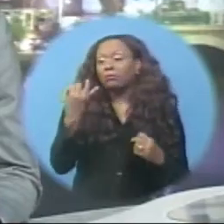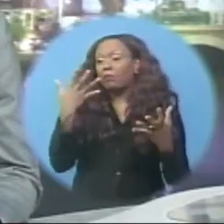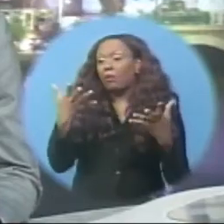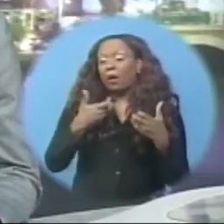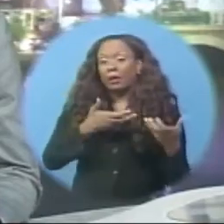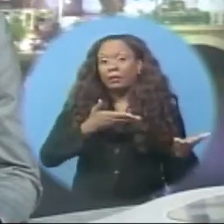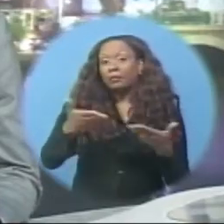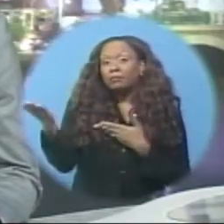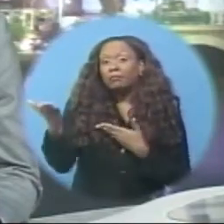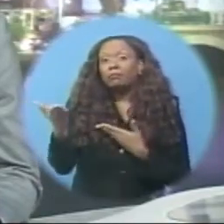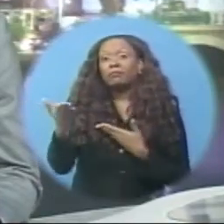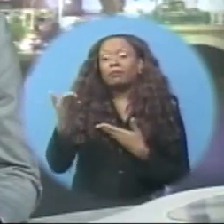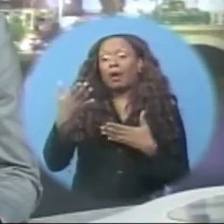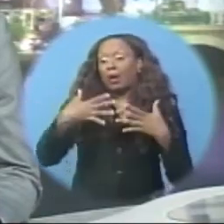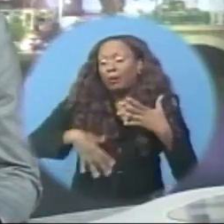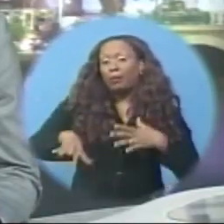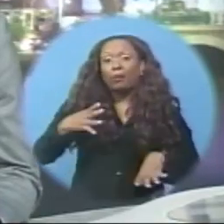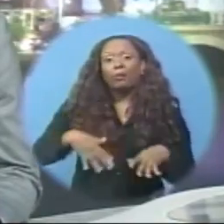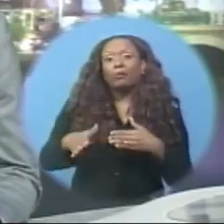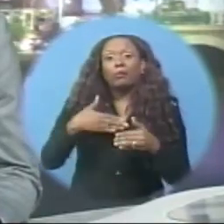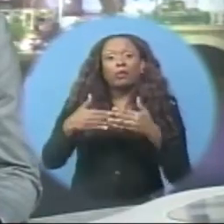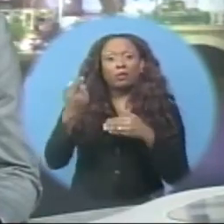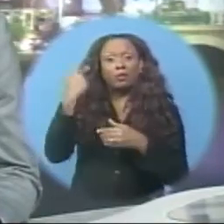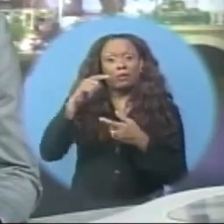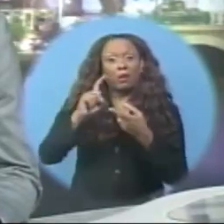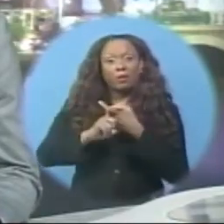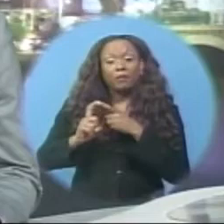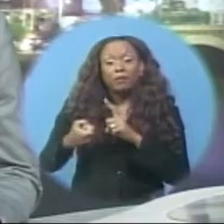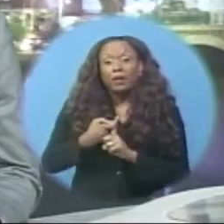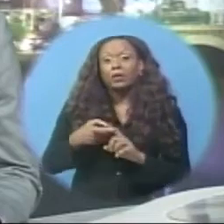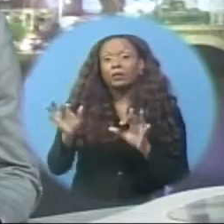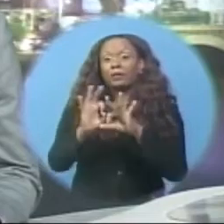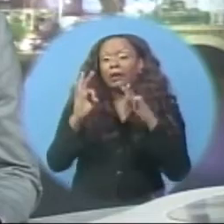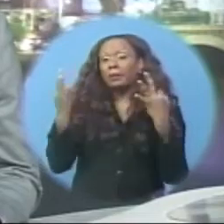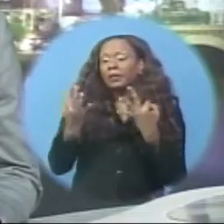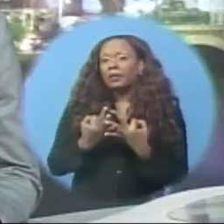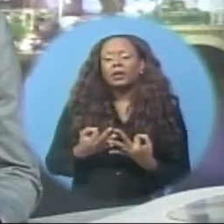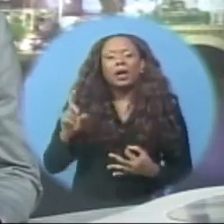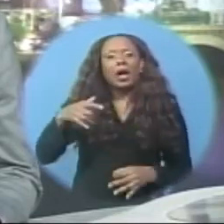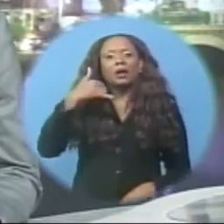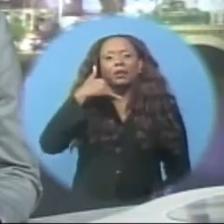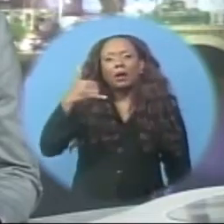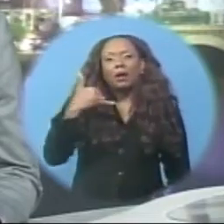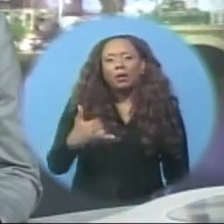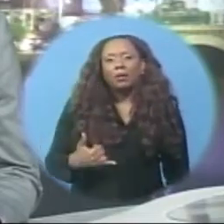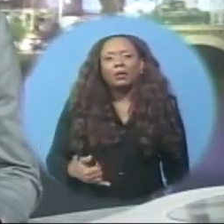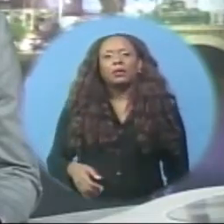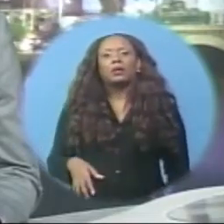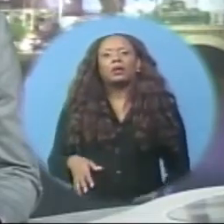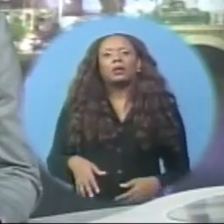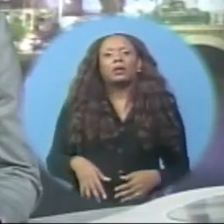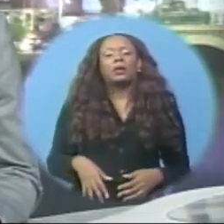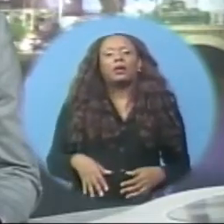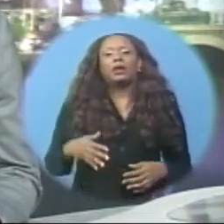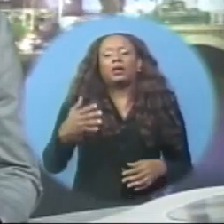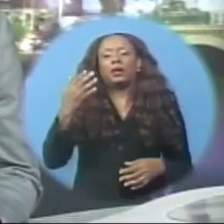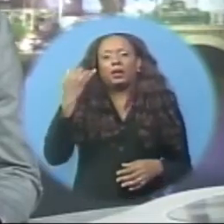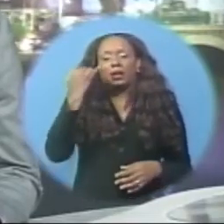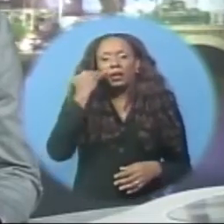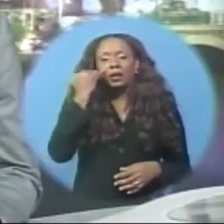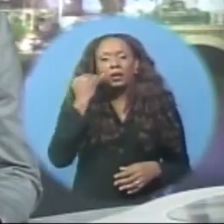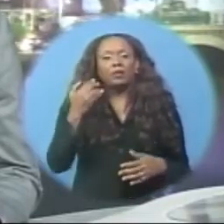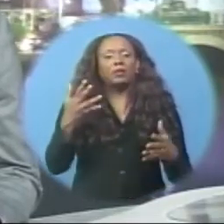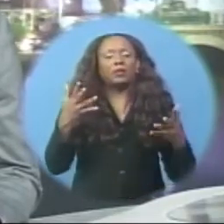items. Additionally, the ministry is urging visitors with relatives on other wards not to wander onto the other